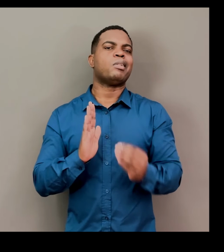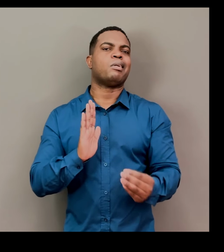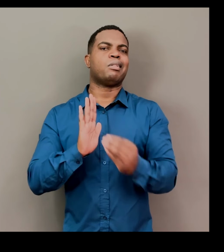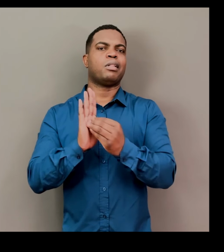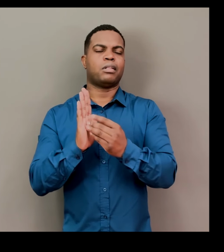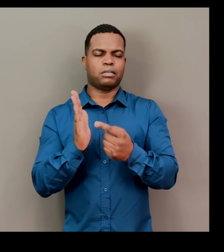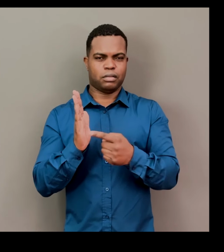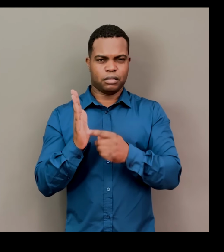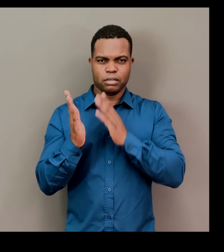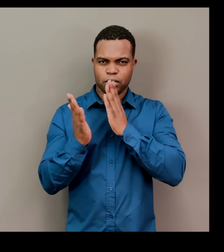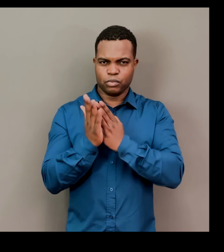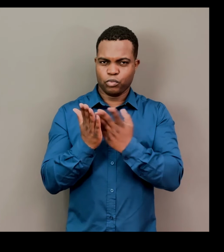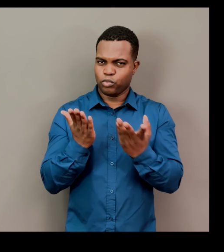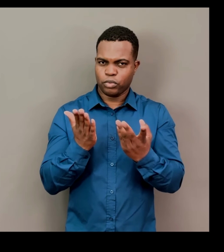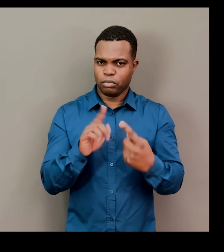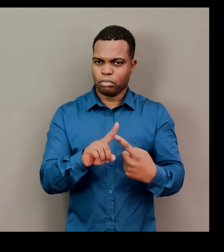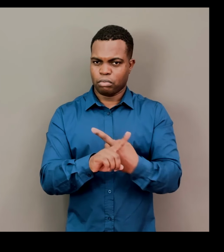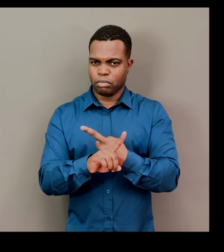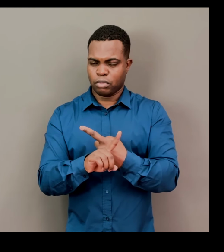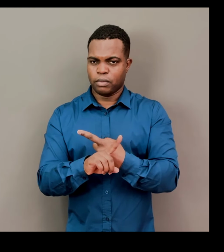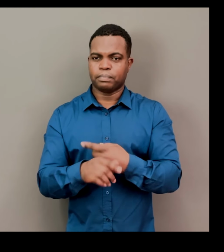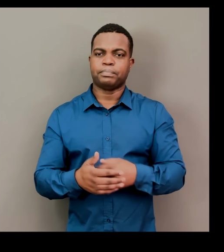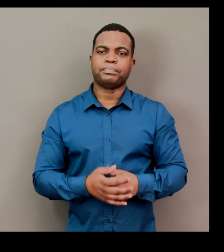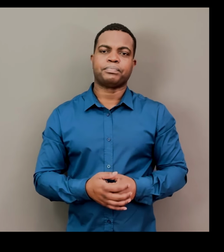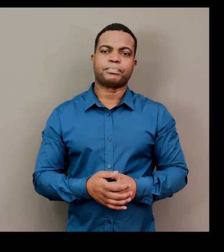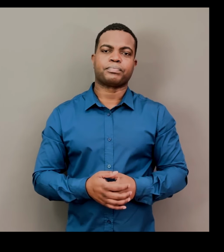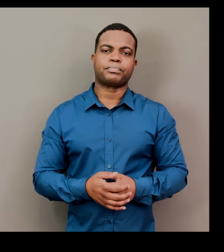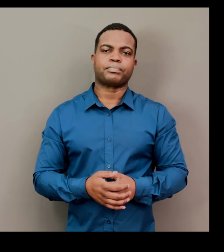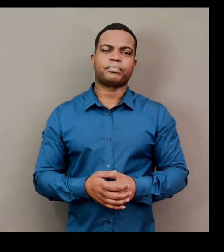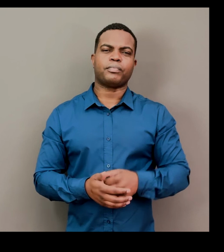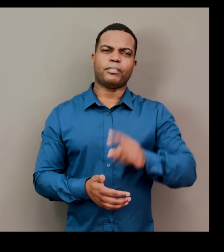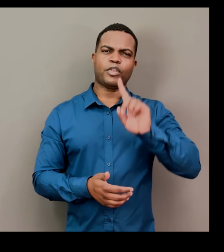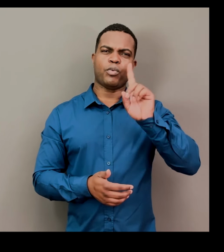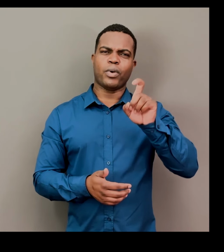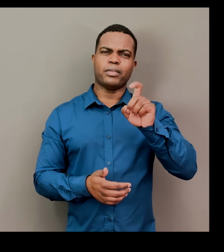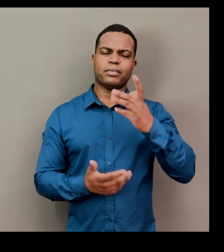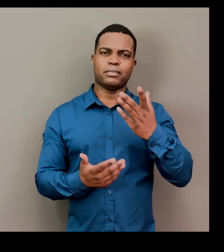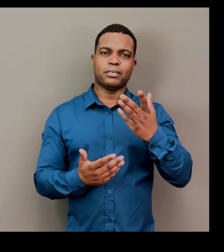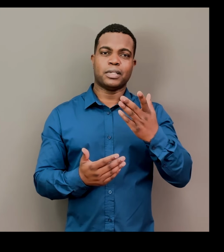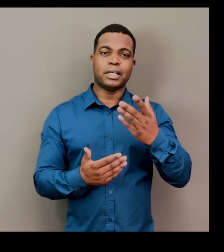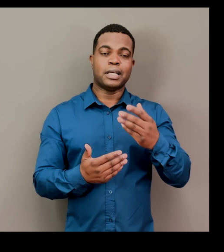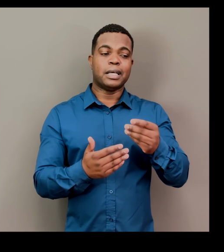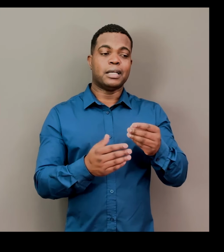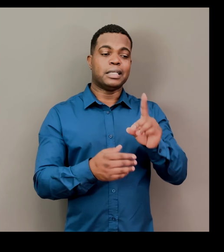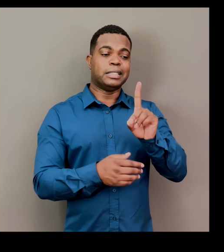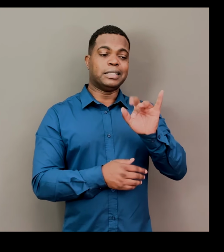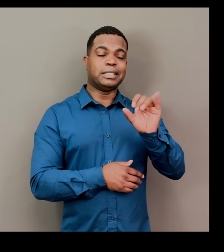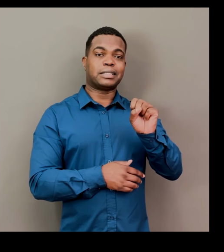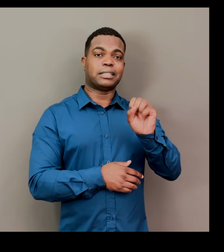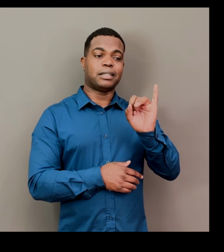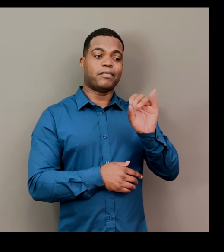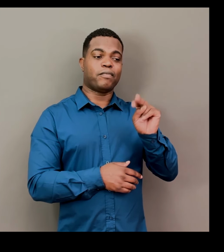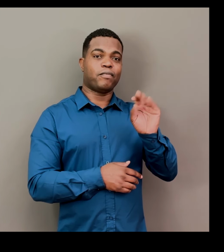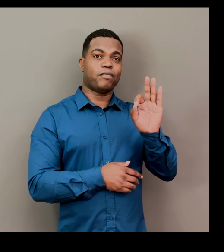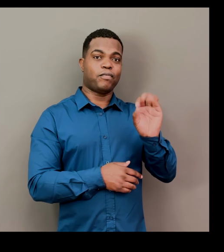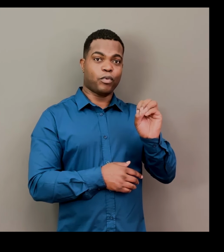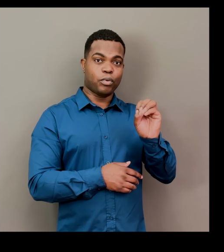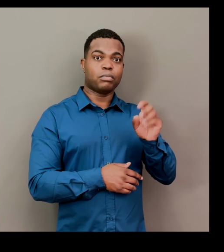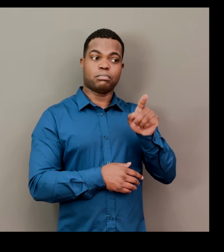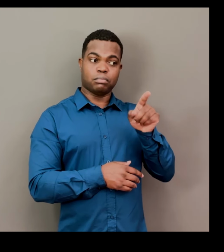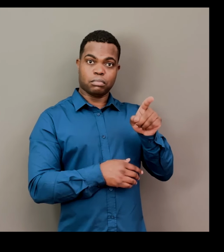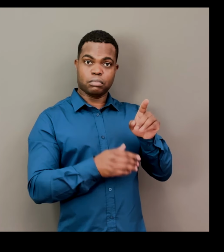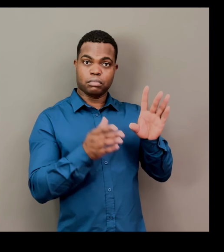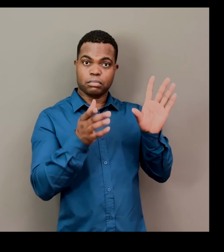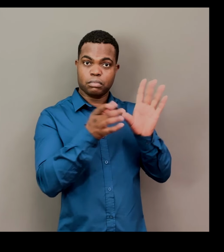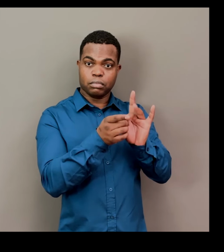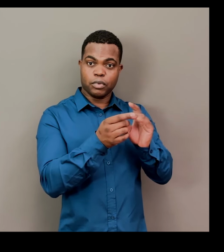from disinformation, because fake news does not meet the definition of disinformation or propaganda. Its motives